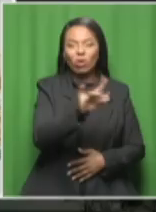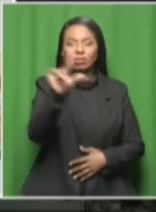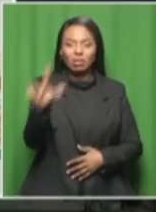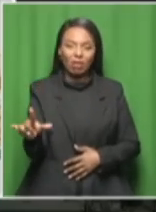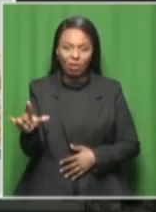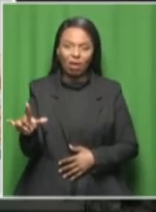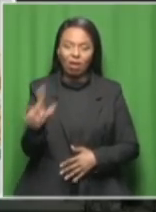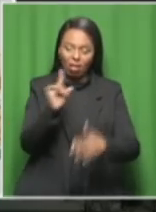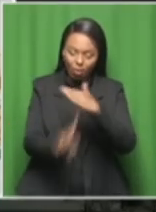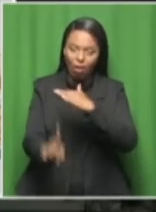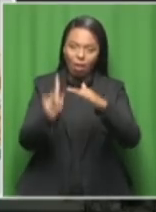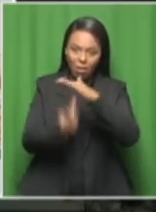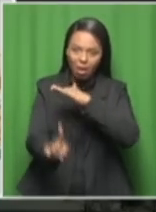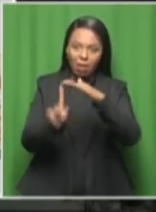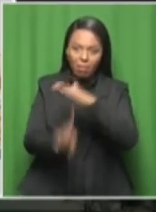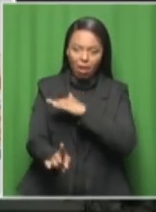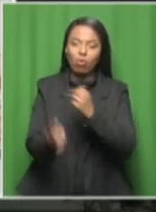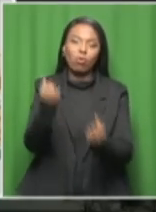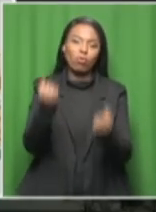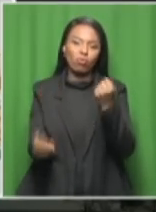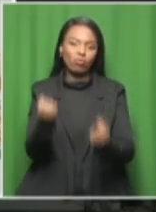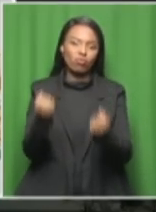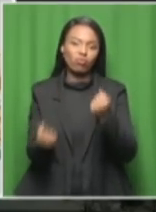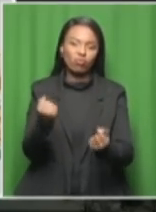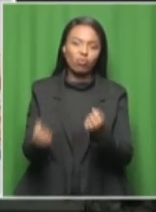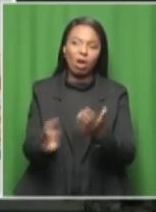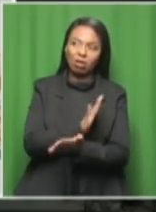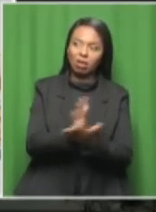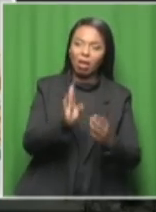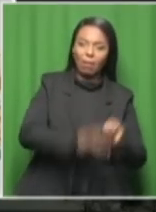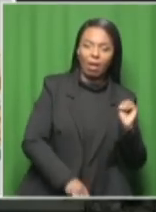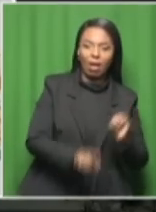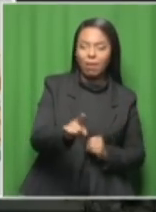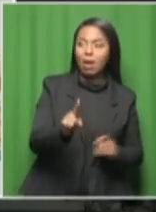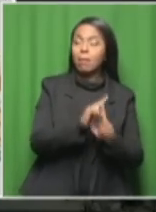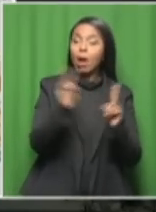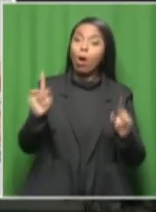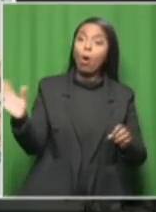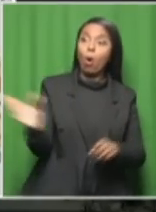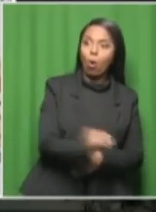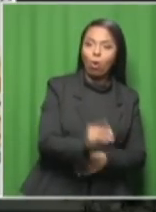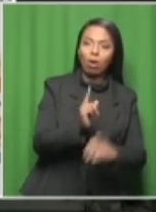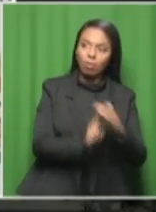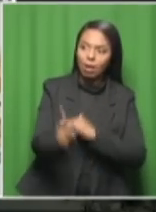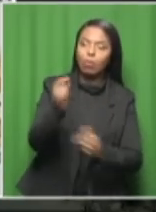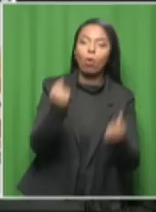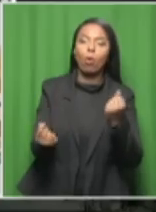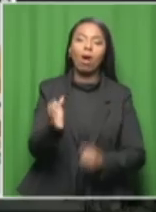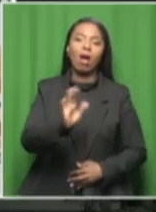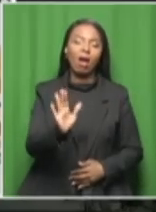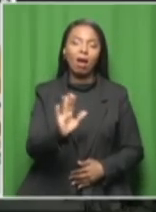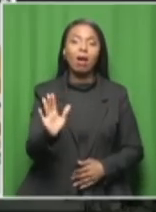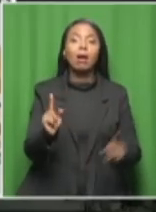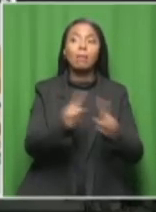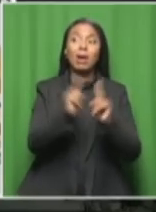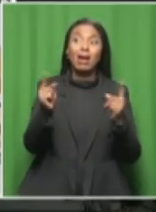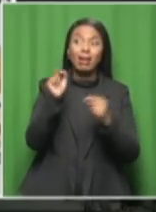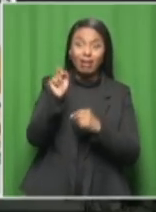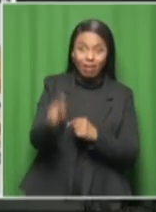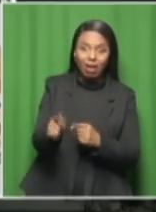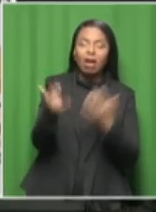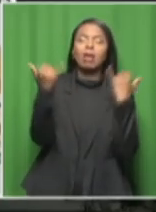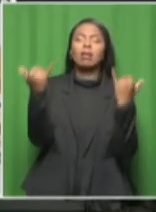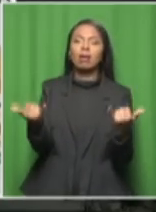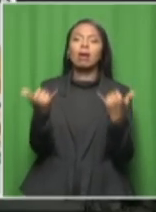judgments in this area, most of which, if not all, went against the state. And it's because of what is in